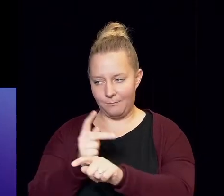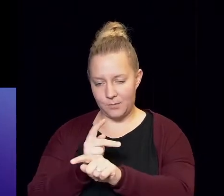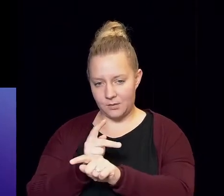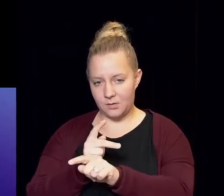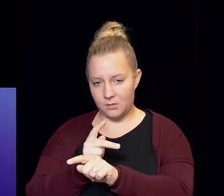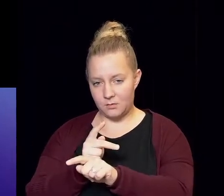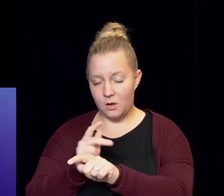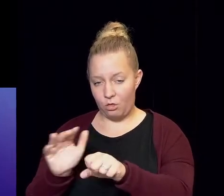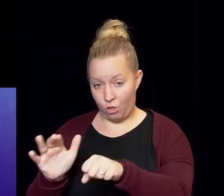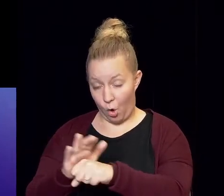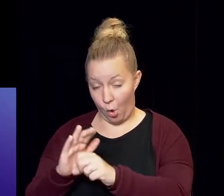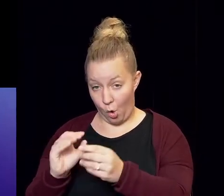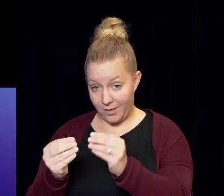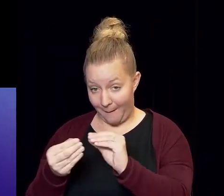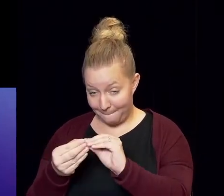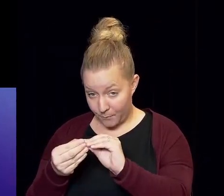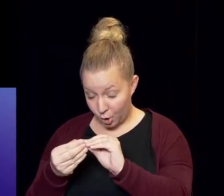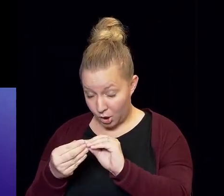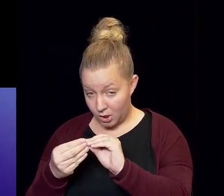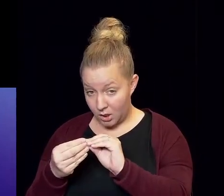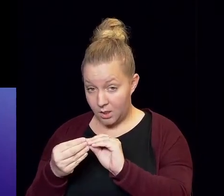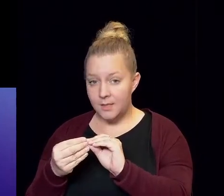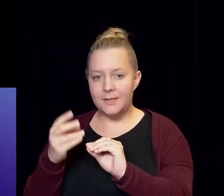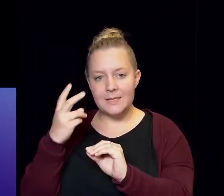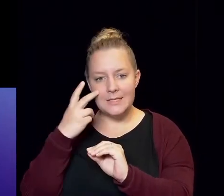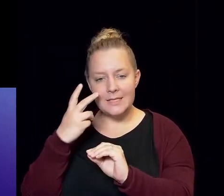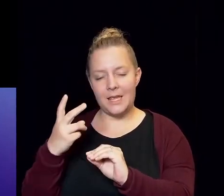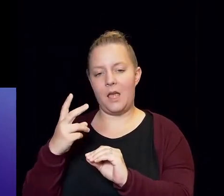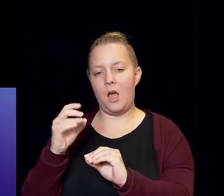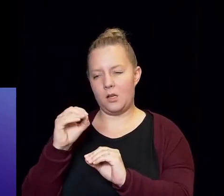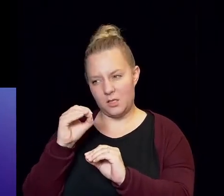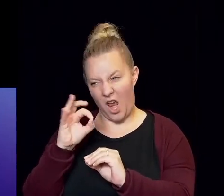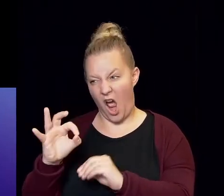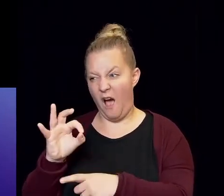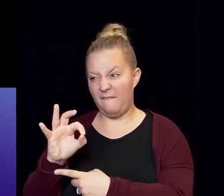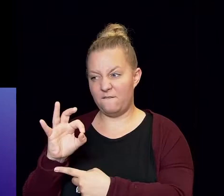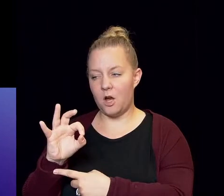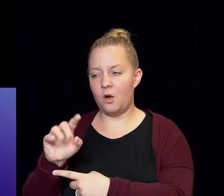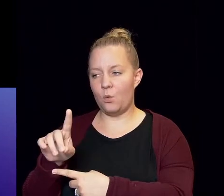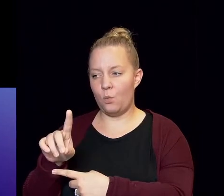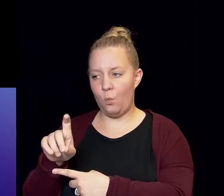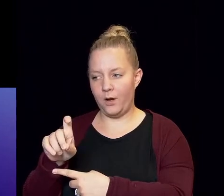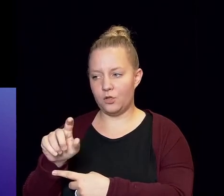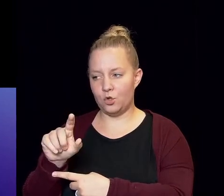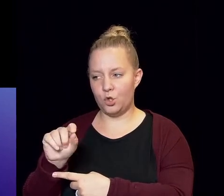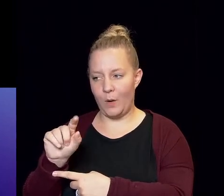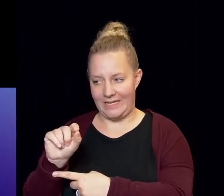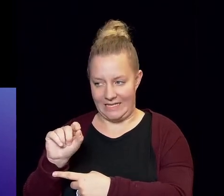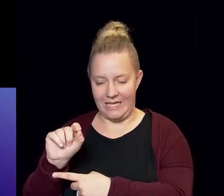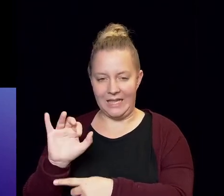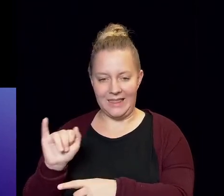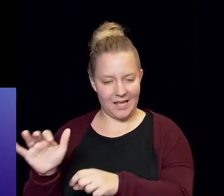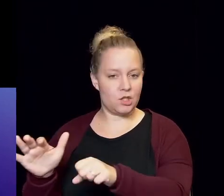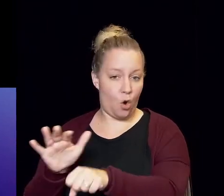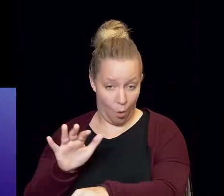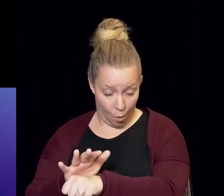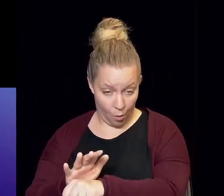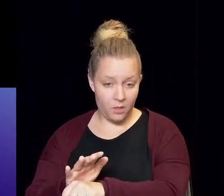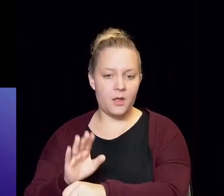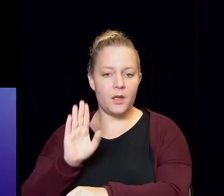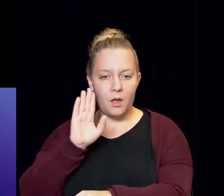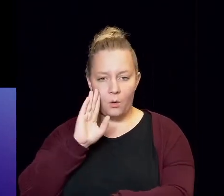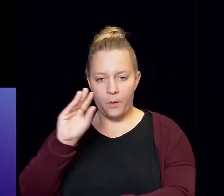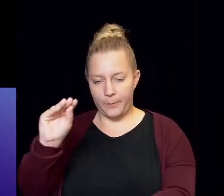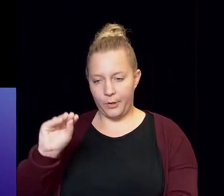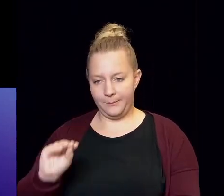times the whole amount. Well, I see here it's taken out of 120. So that's the whole. So I'm going to put that